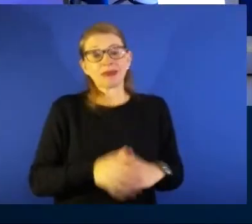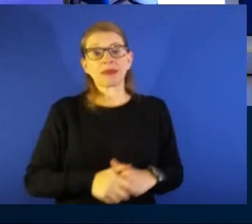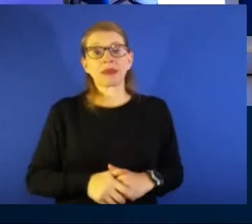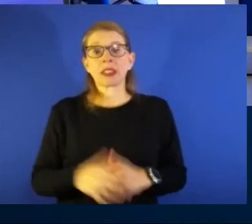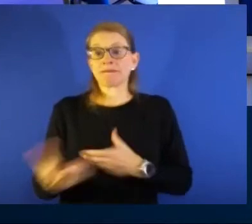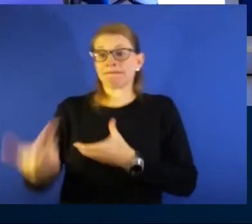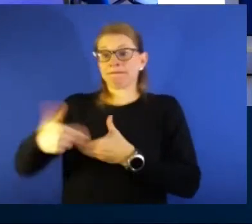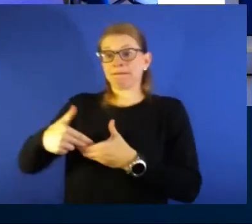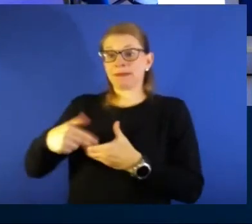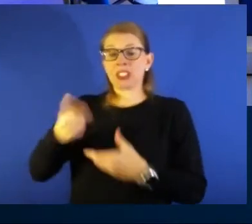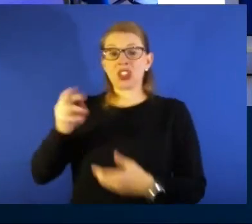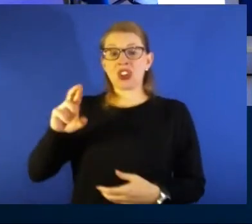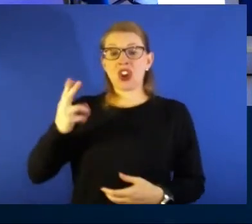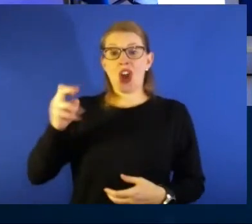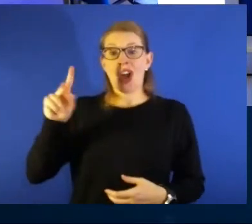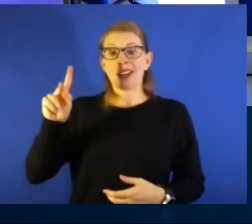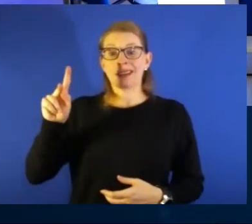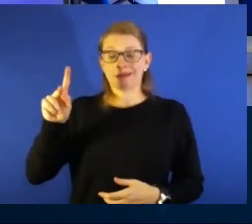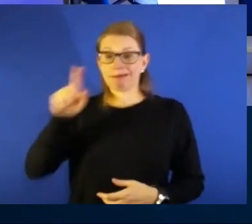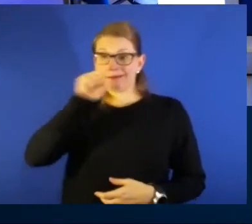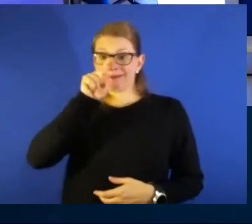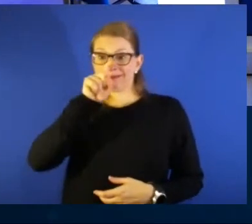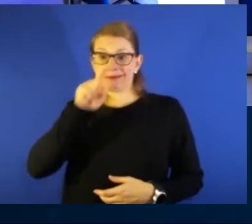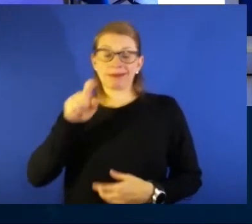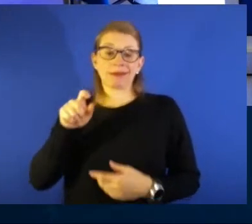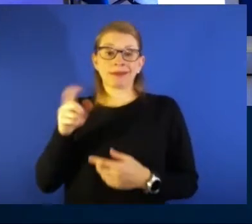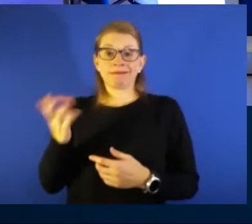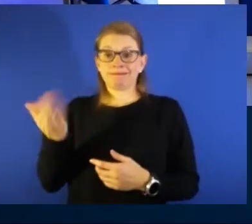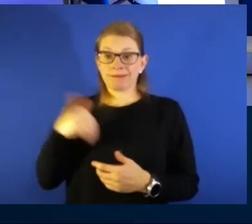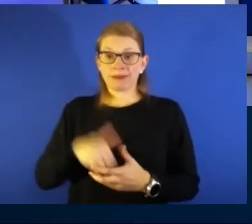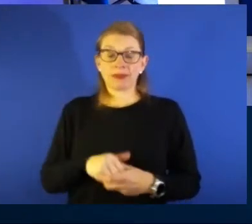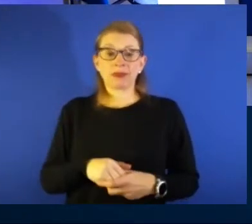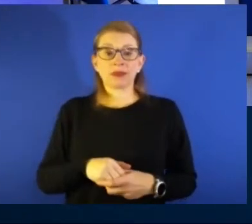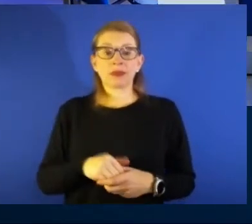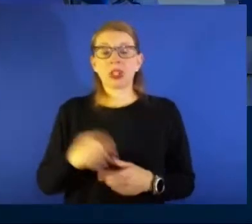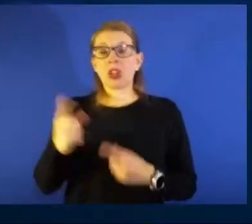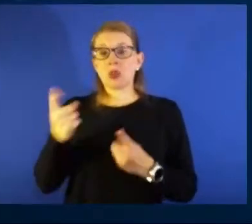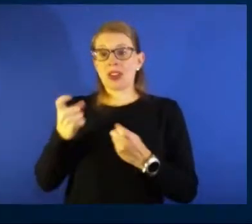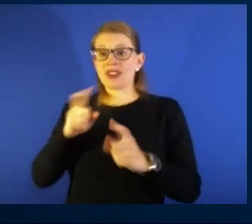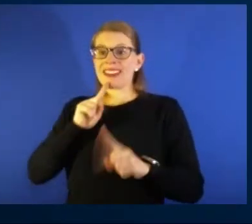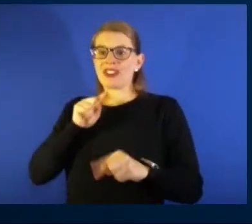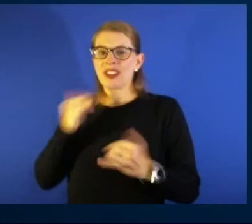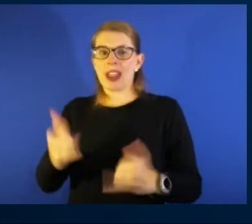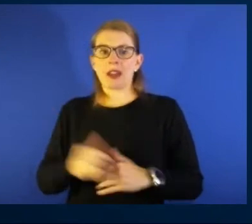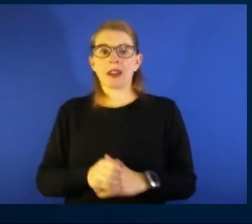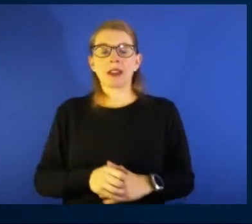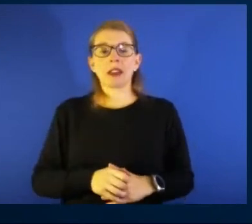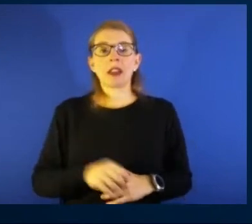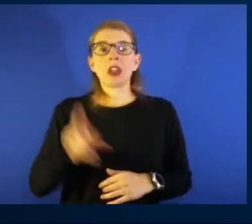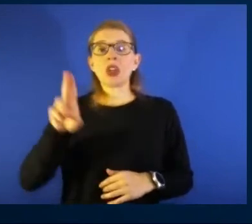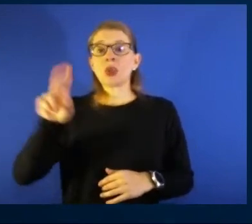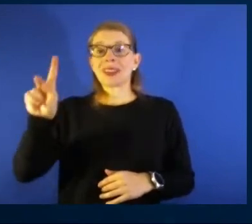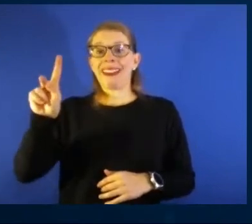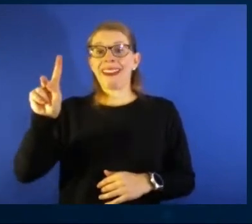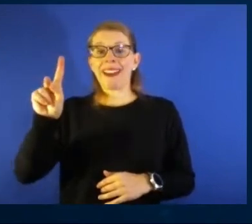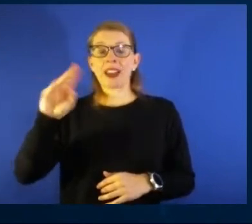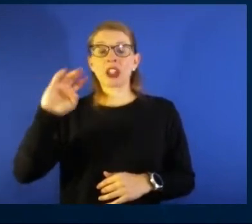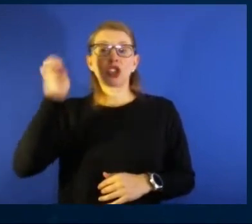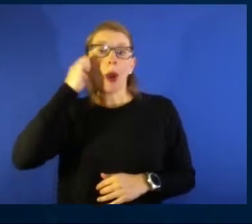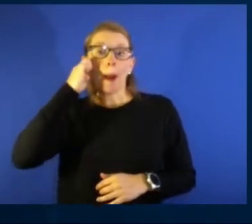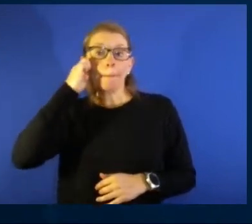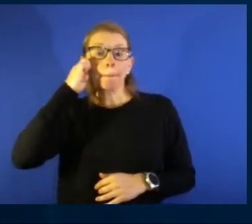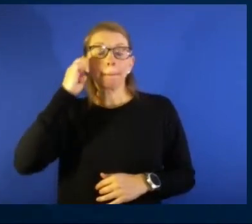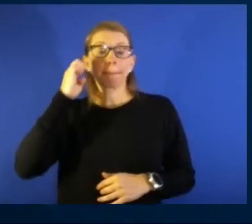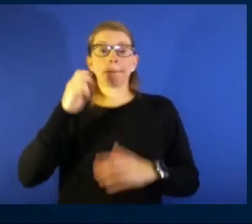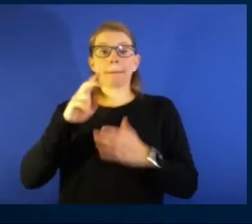questions that we didn't get answered earlier this week. So let's get to those. Are the higher case counts in the UK and parts of Europe a preview of what we